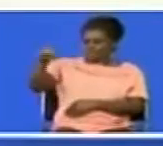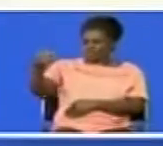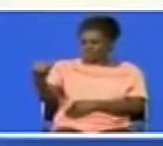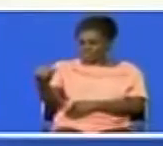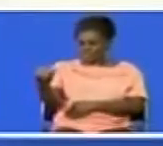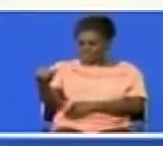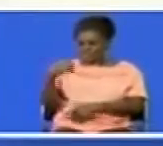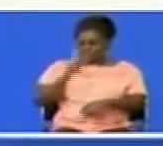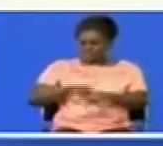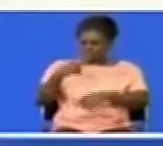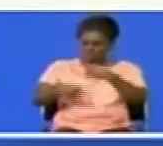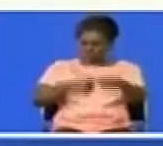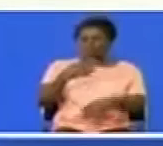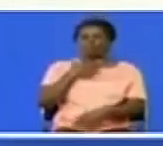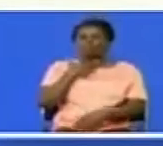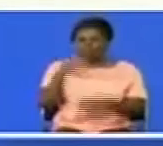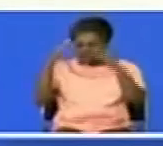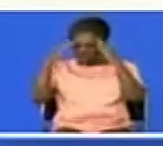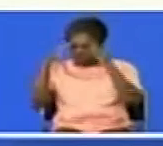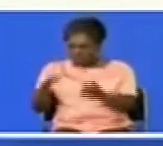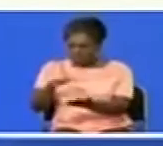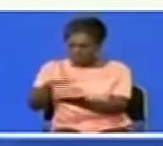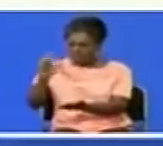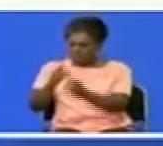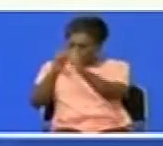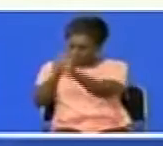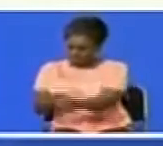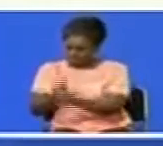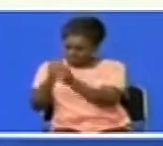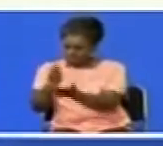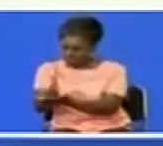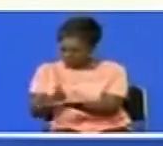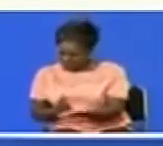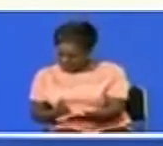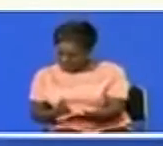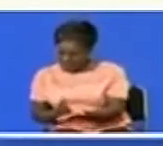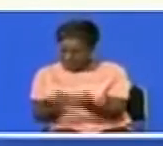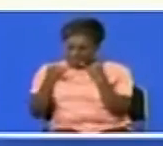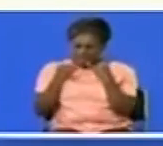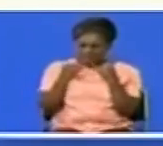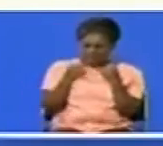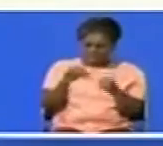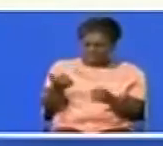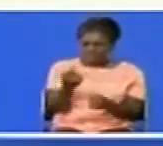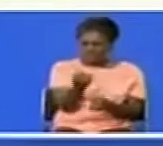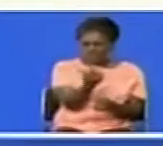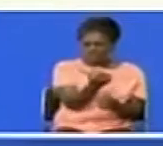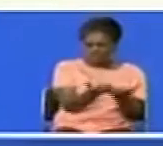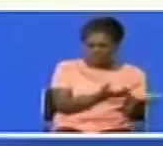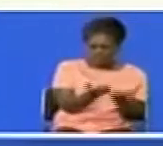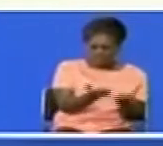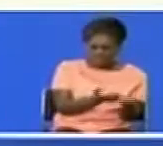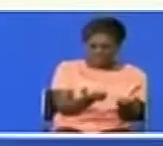we move on, I would want us to concentrate more on the agricultural sector, on the informal sector, on the